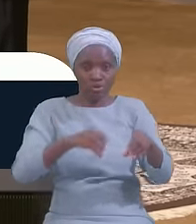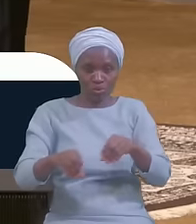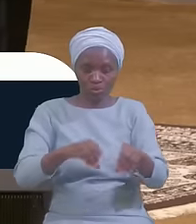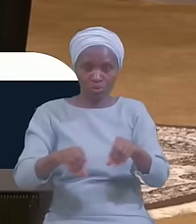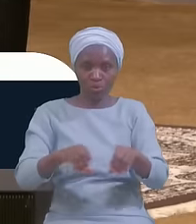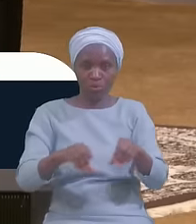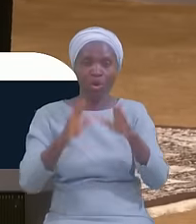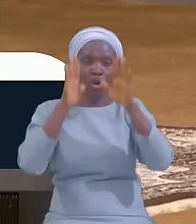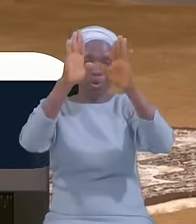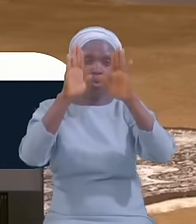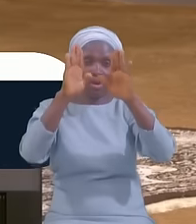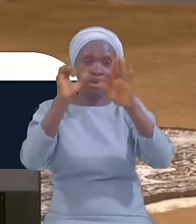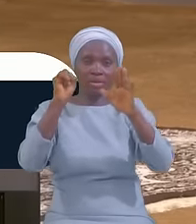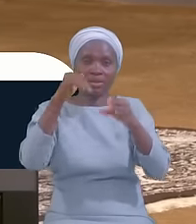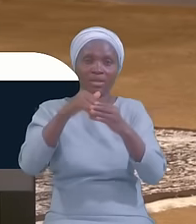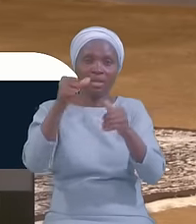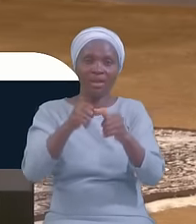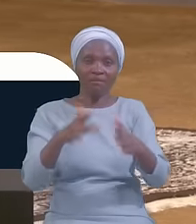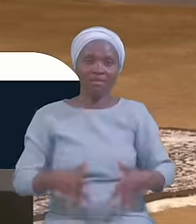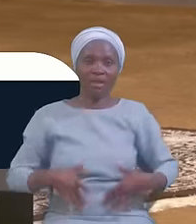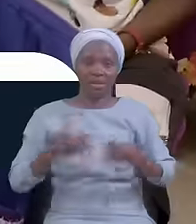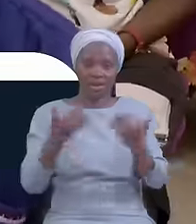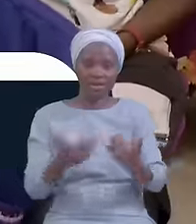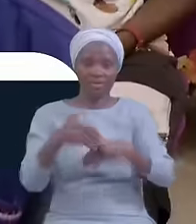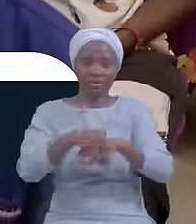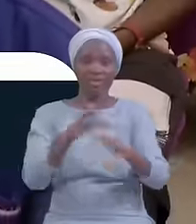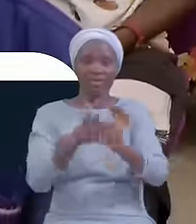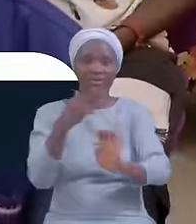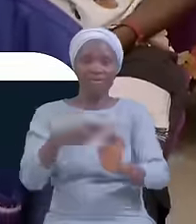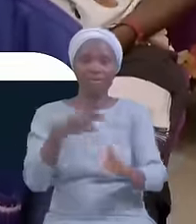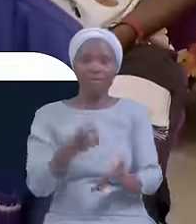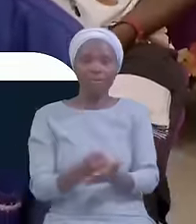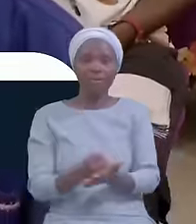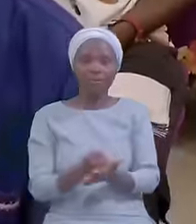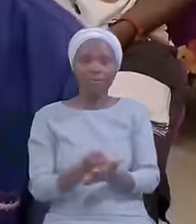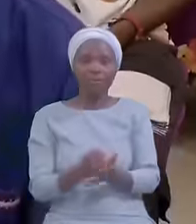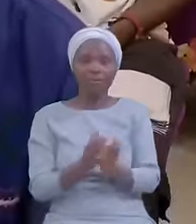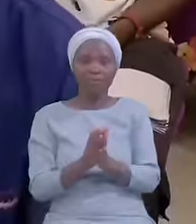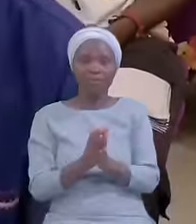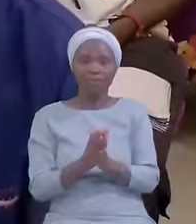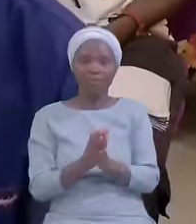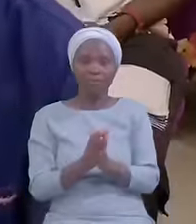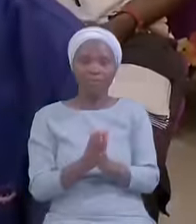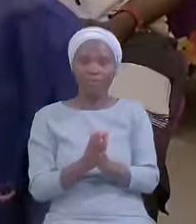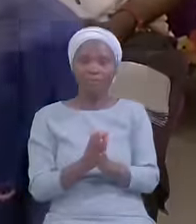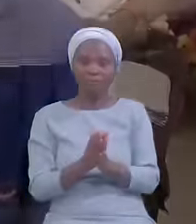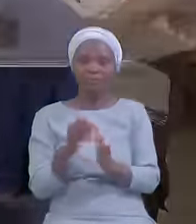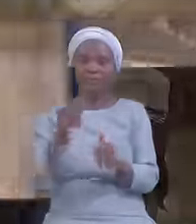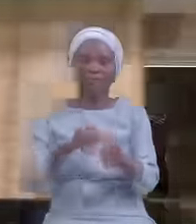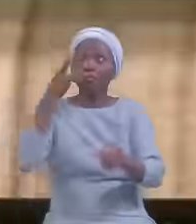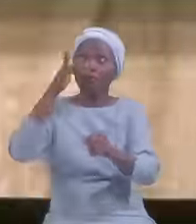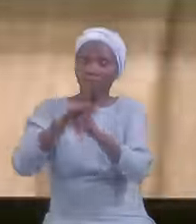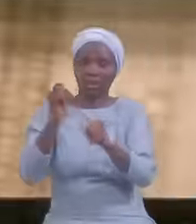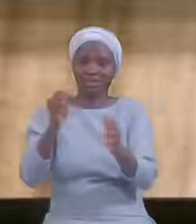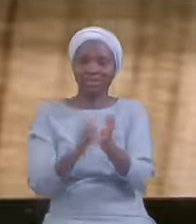wonders in every life tonight in Jesus' name. Every promise that has been